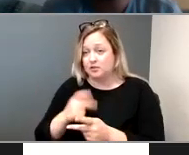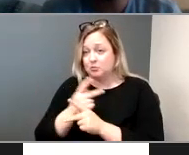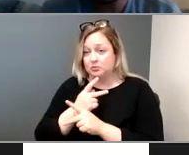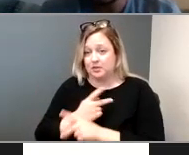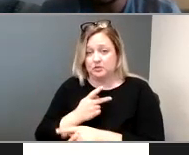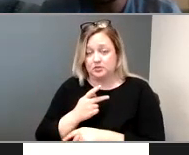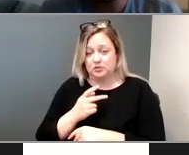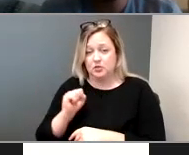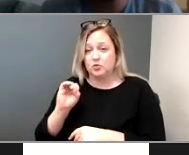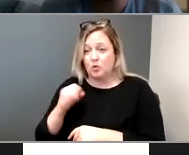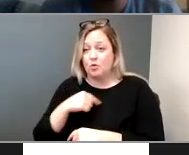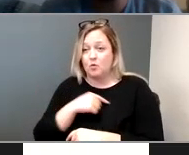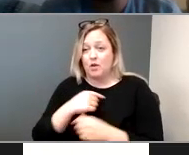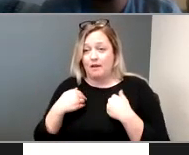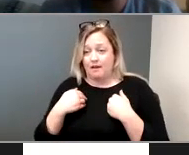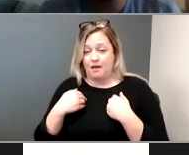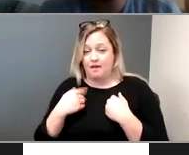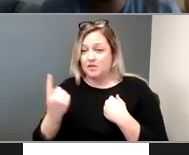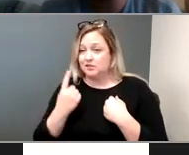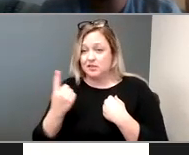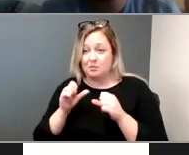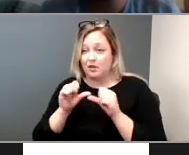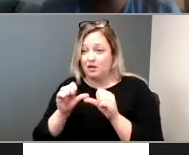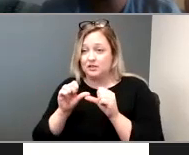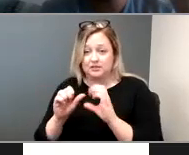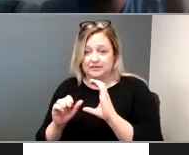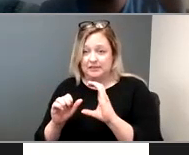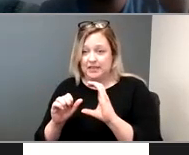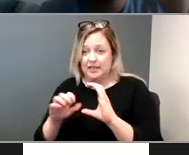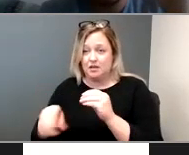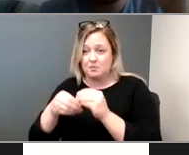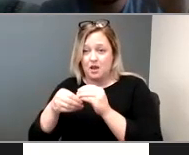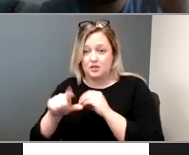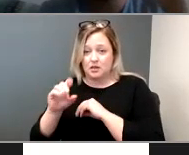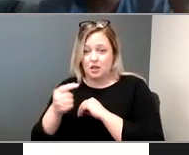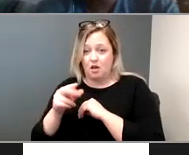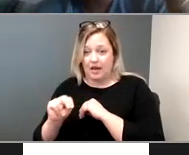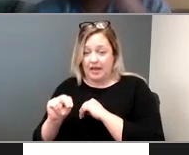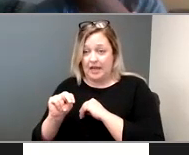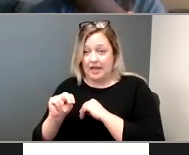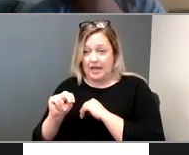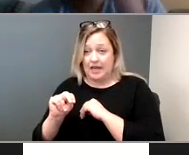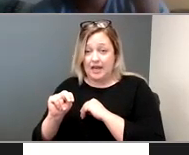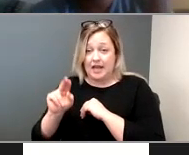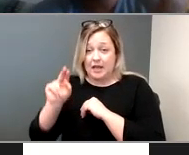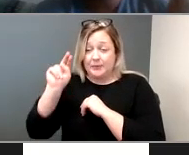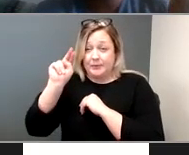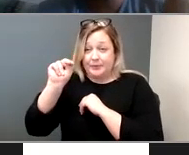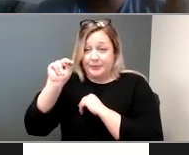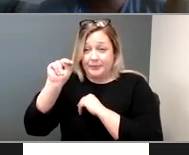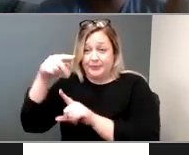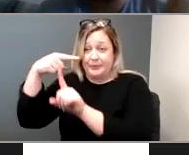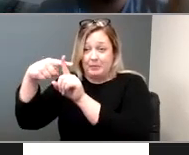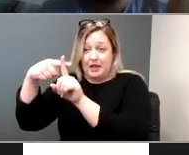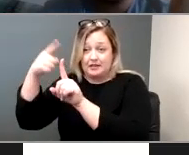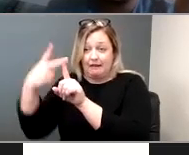have some constant c plus log n raised to n plus half, that is n square root n, minus of